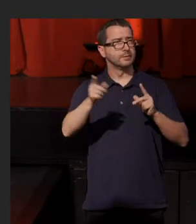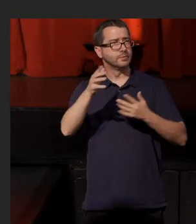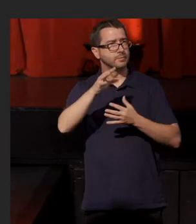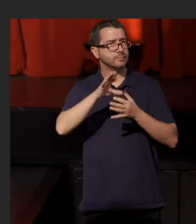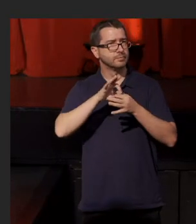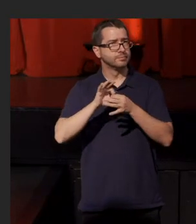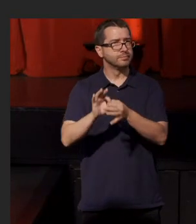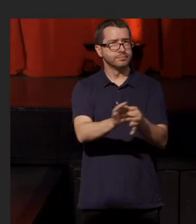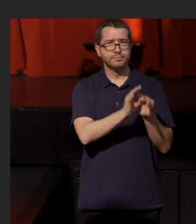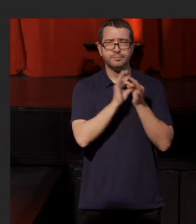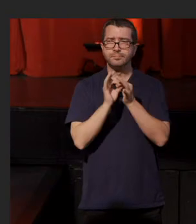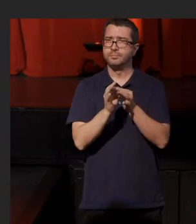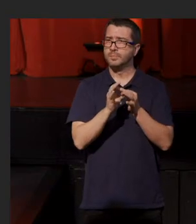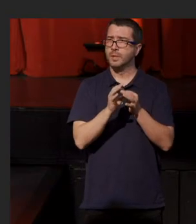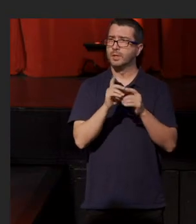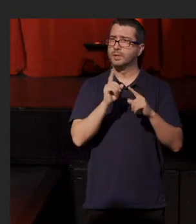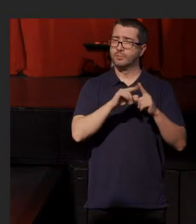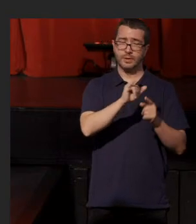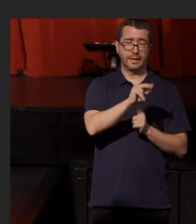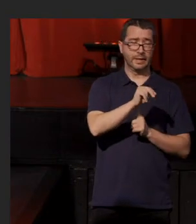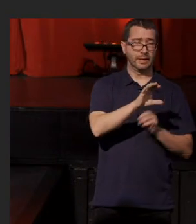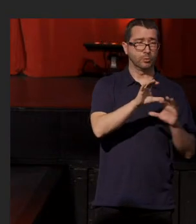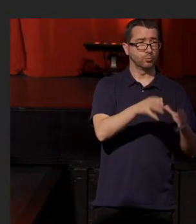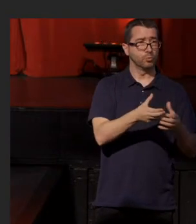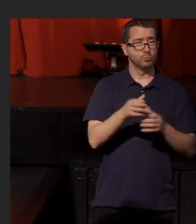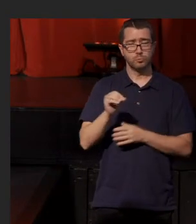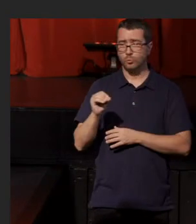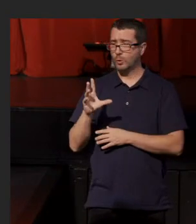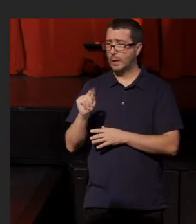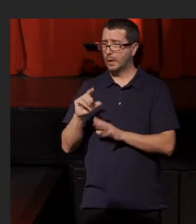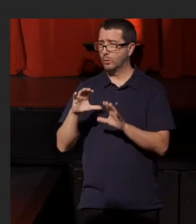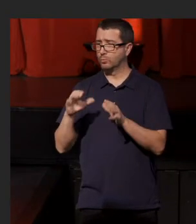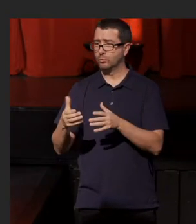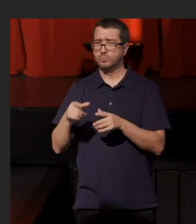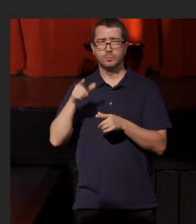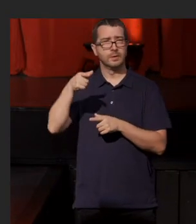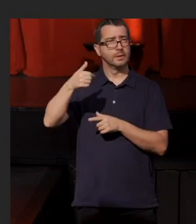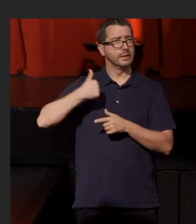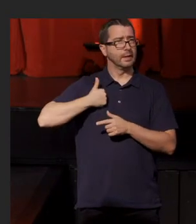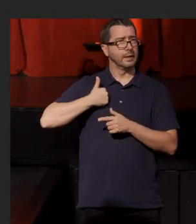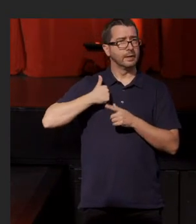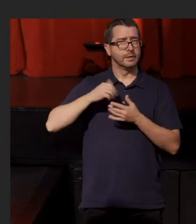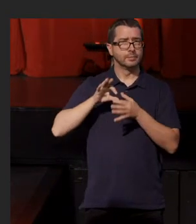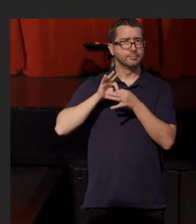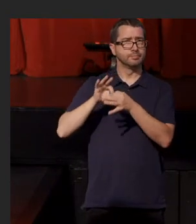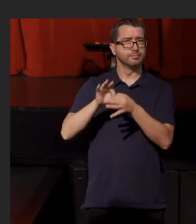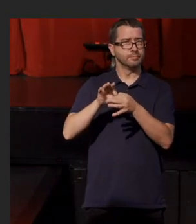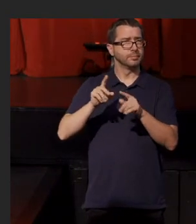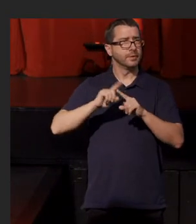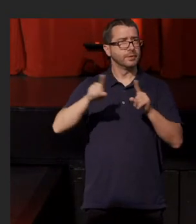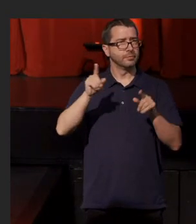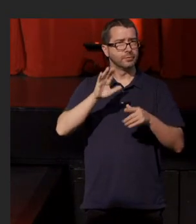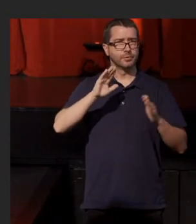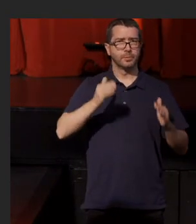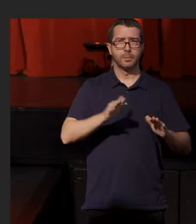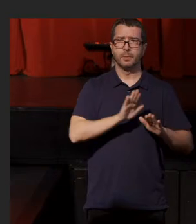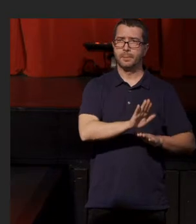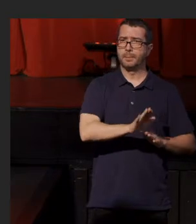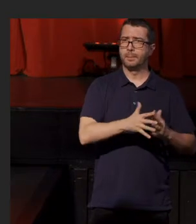we connect with in Canada versus in the US, which has an impact on how likely we are to end